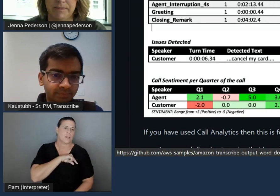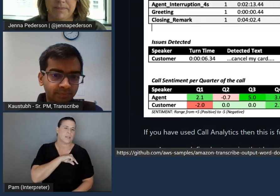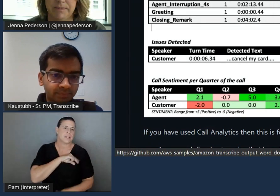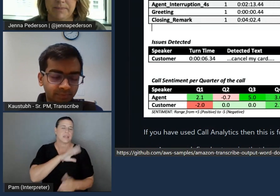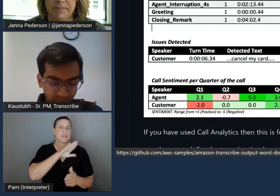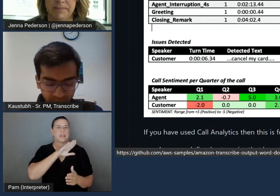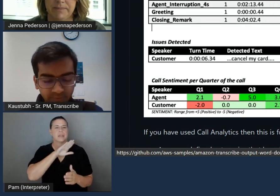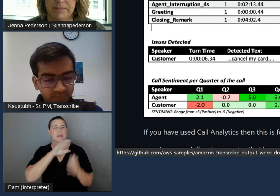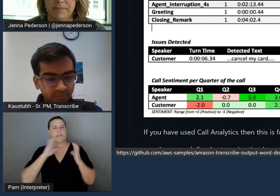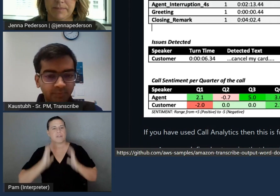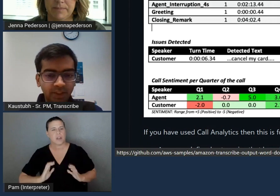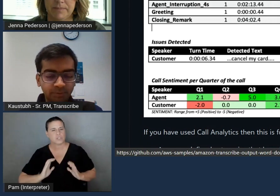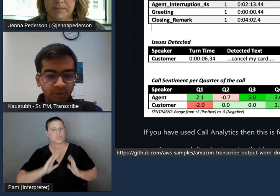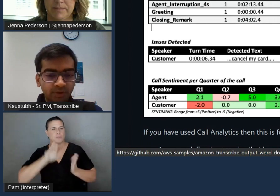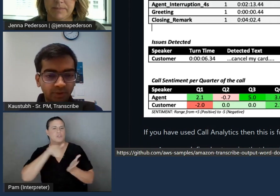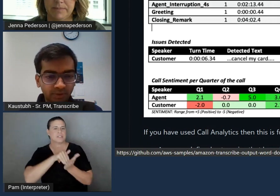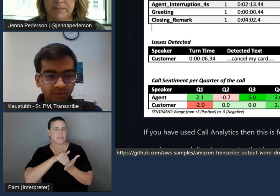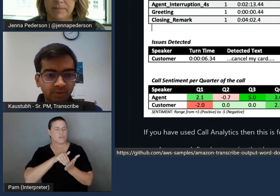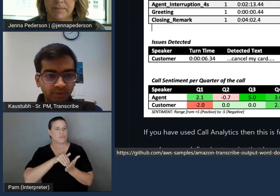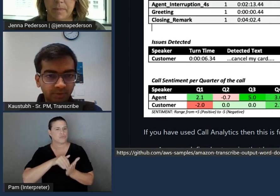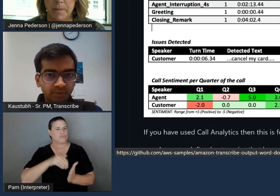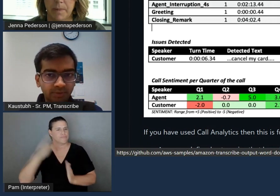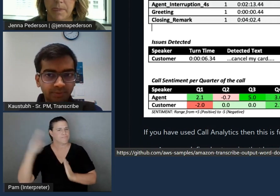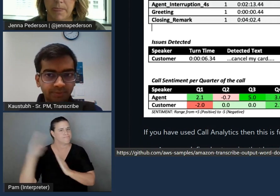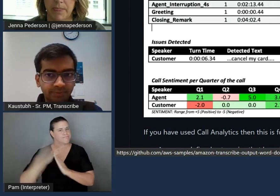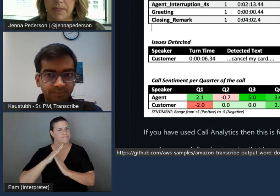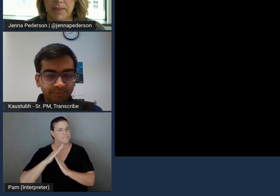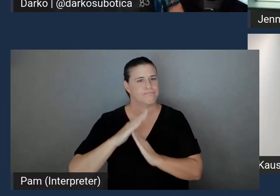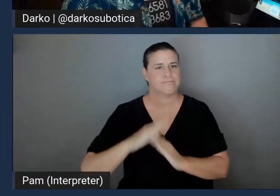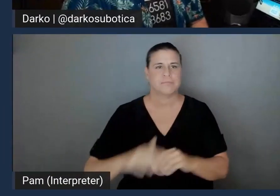call centers very high. So absolutely love this.